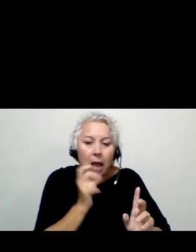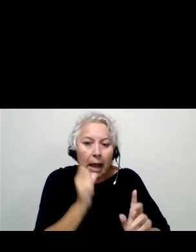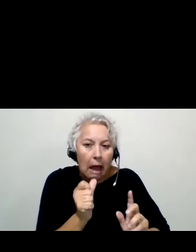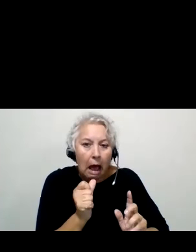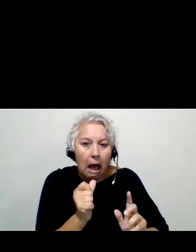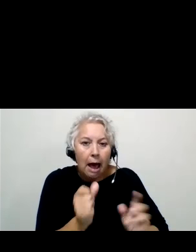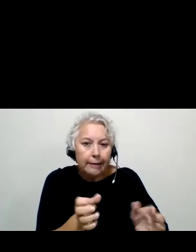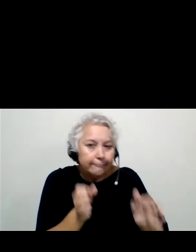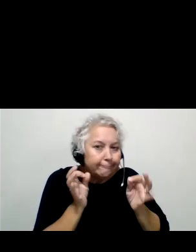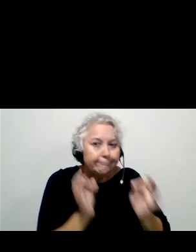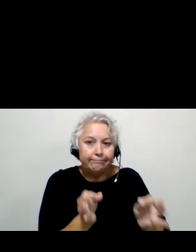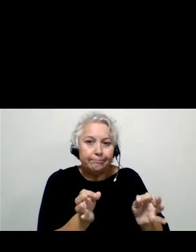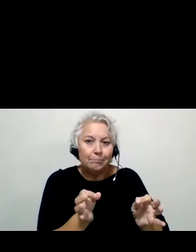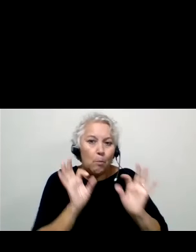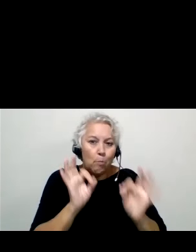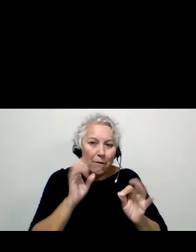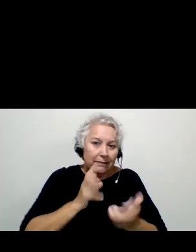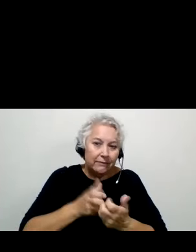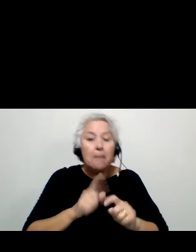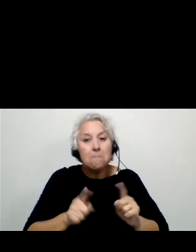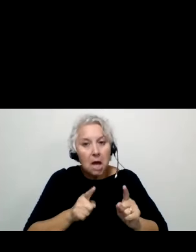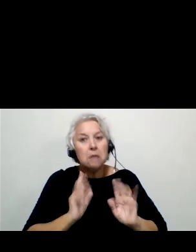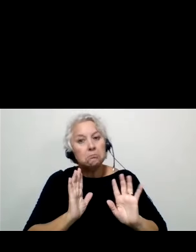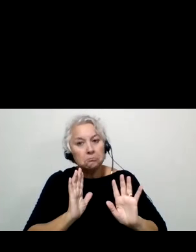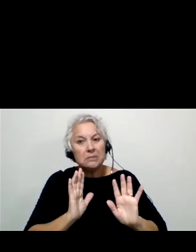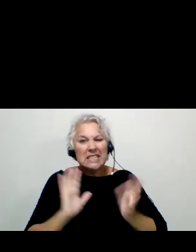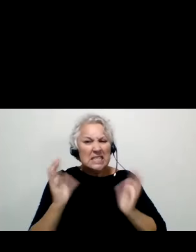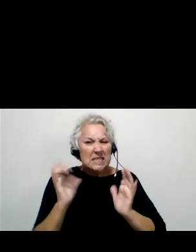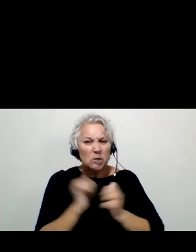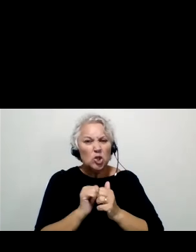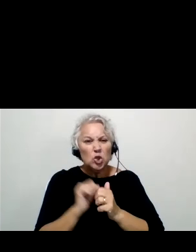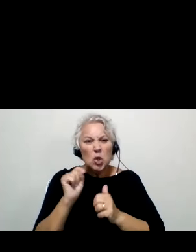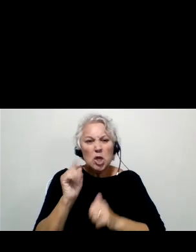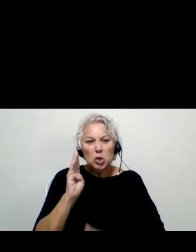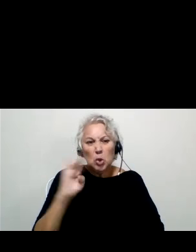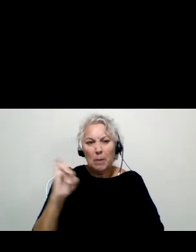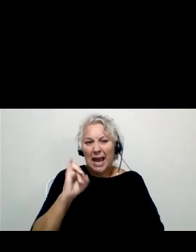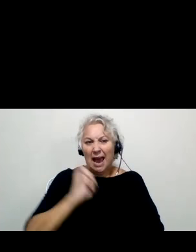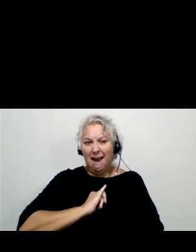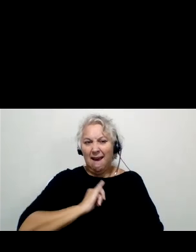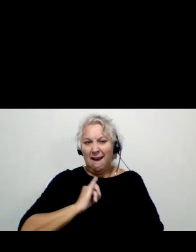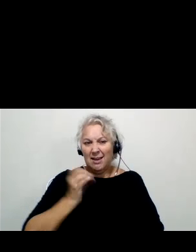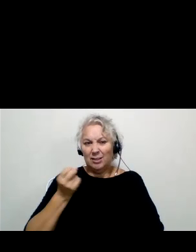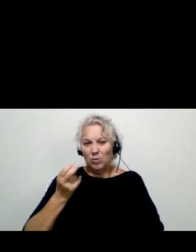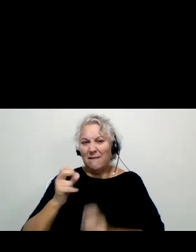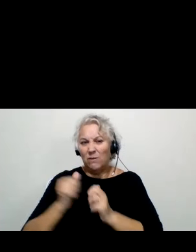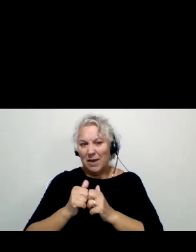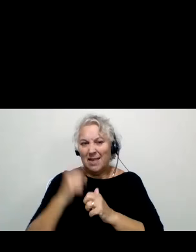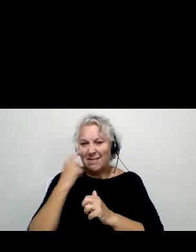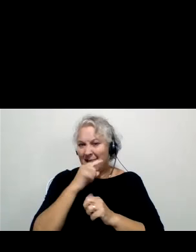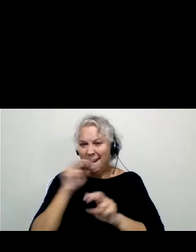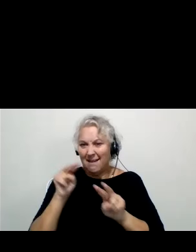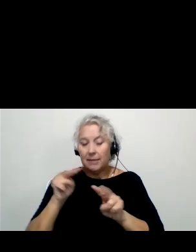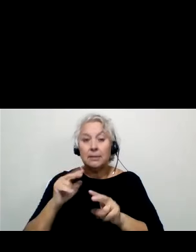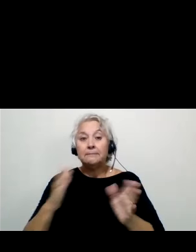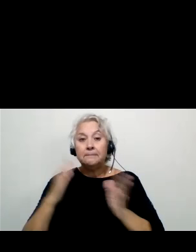landed on a perfect device yet, but it was similar to the Tobii i12 with eye gaze. And then finally, the next one is the